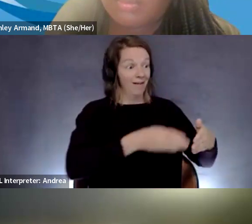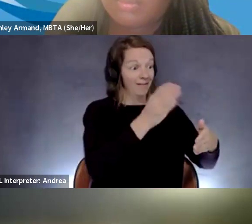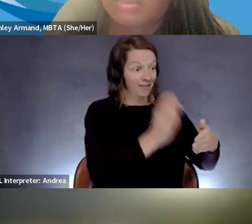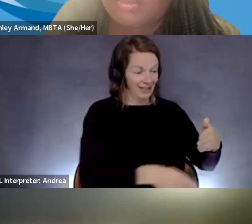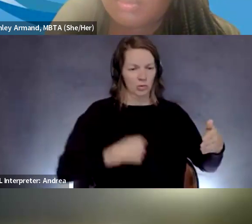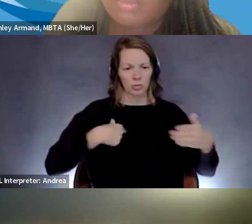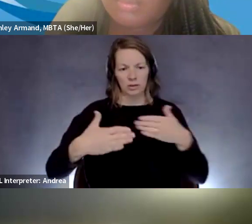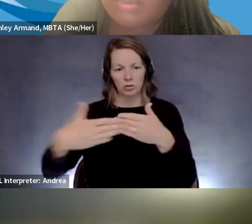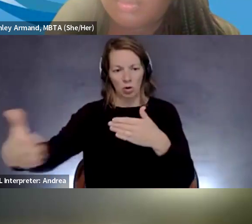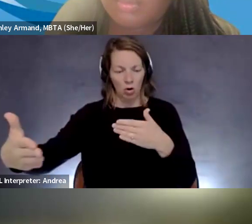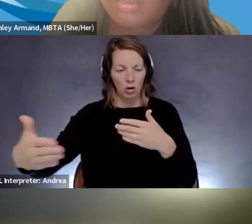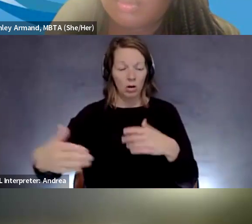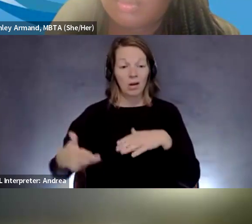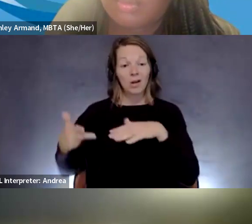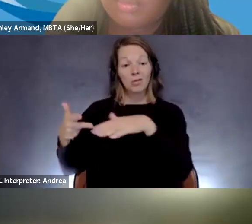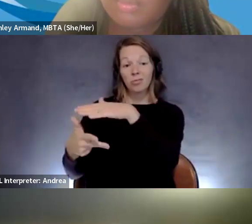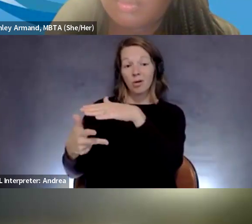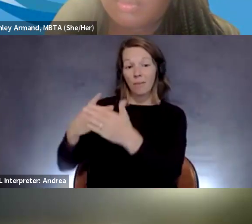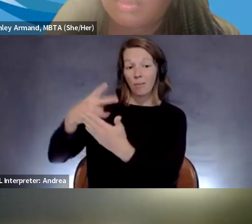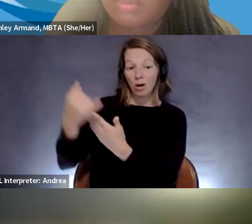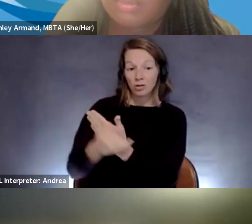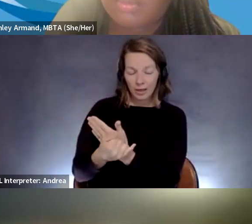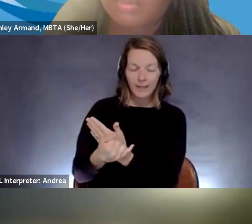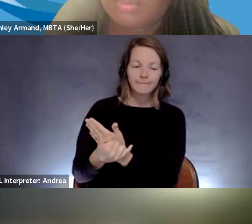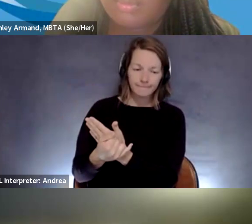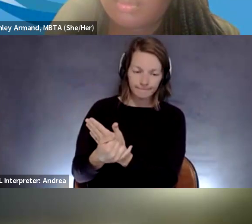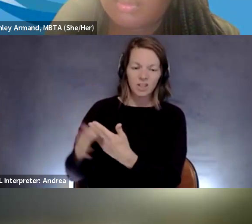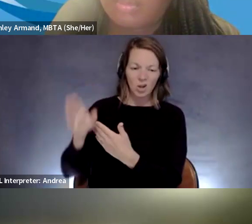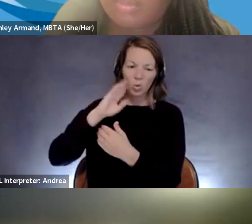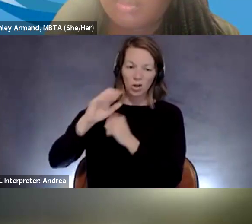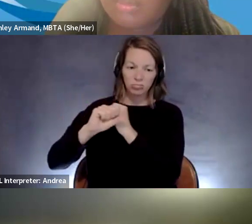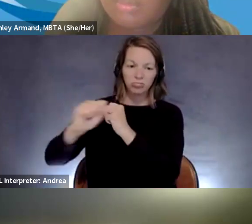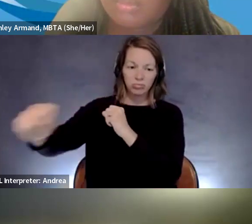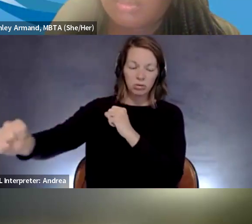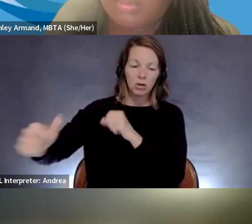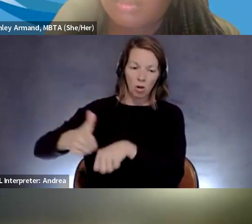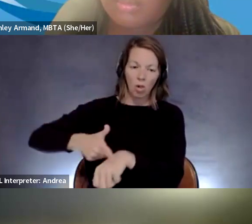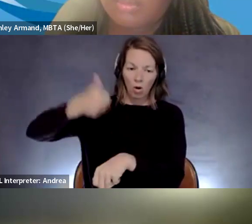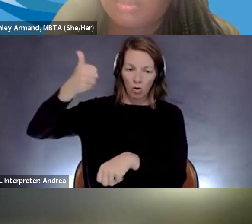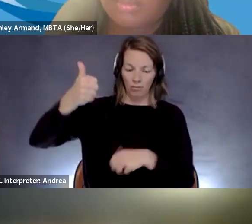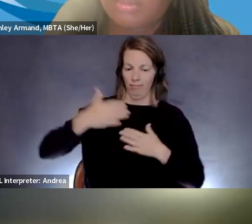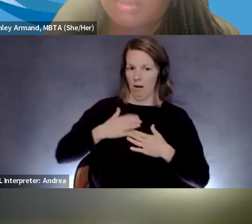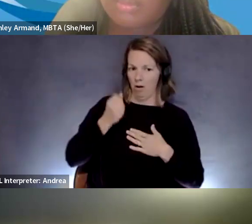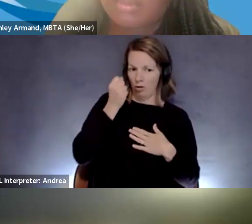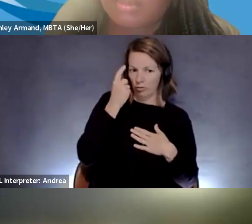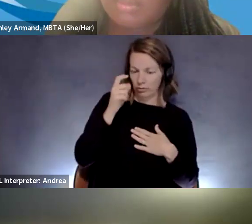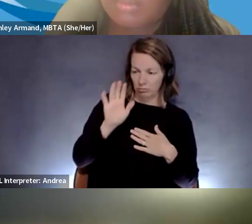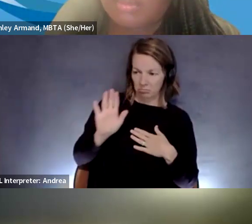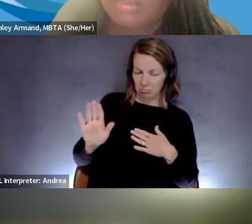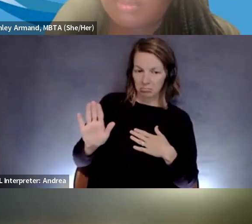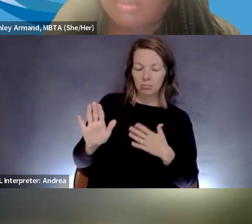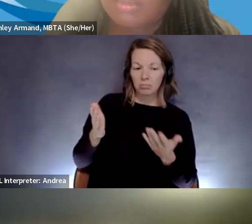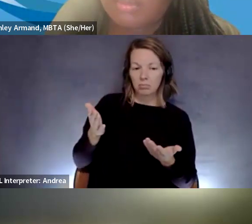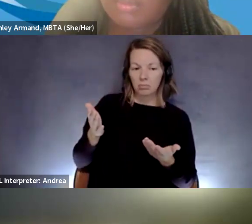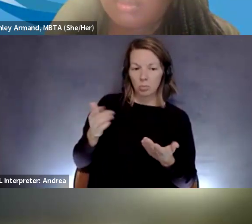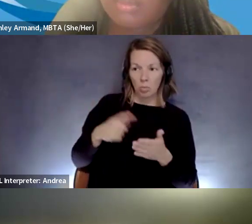we get out there. The garage project, I think, is on a much further track, where just through my own followings of kind of, what